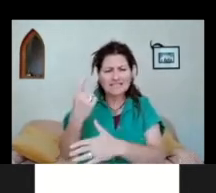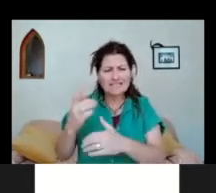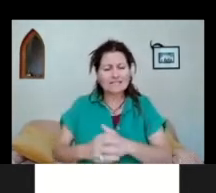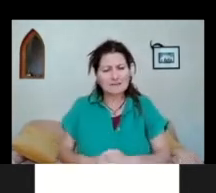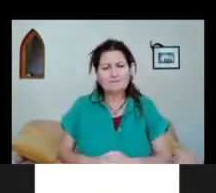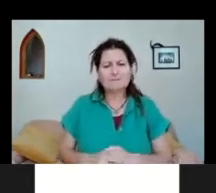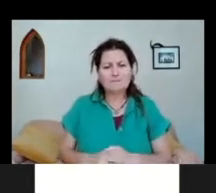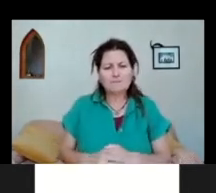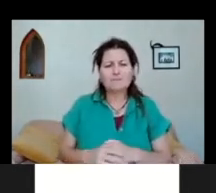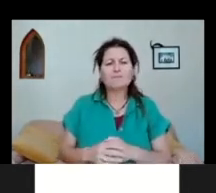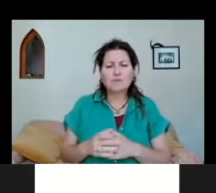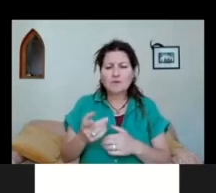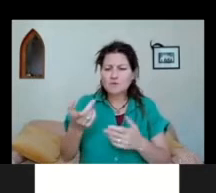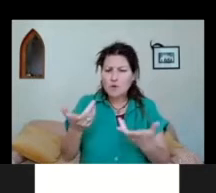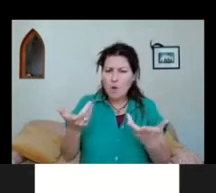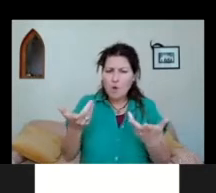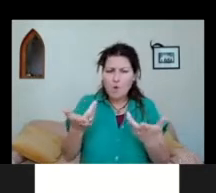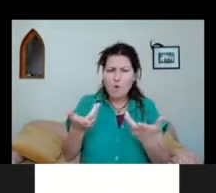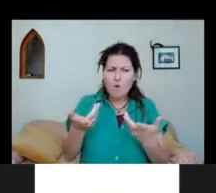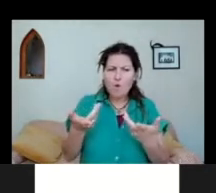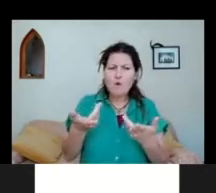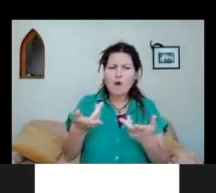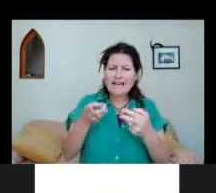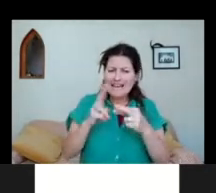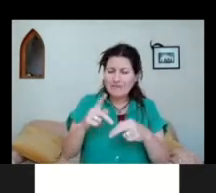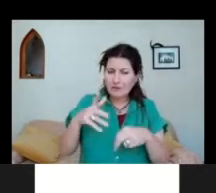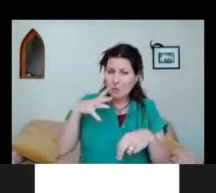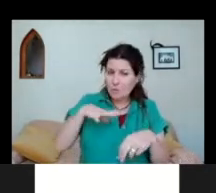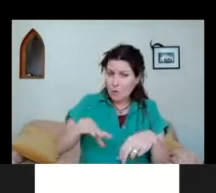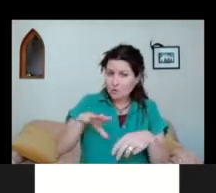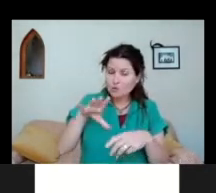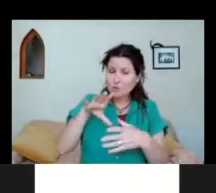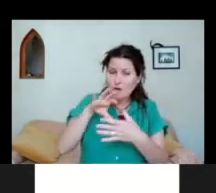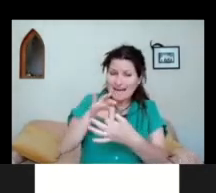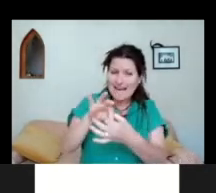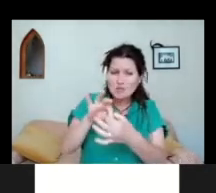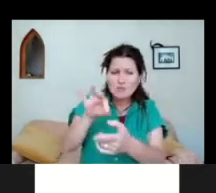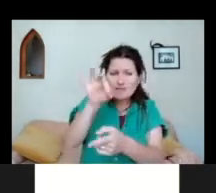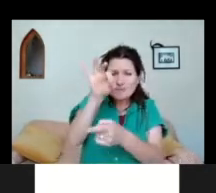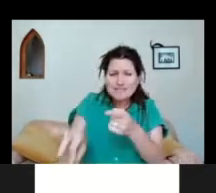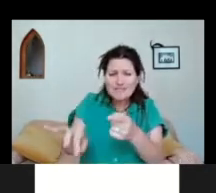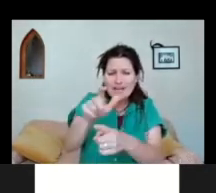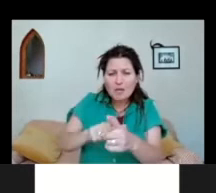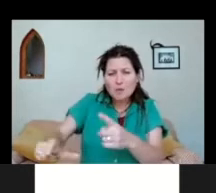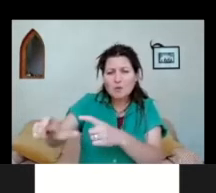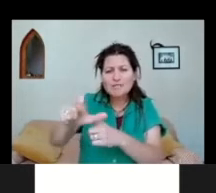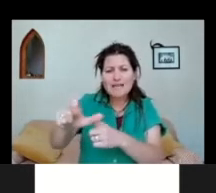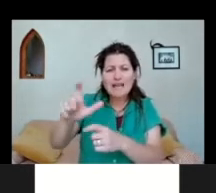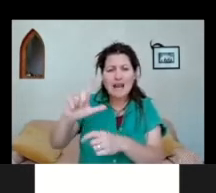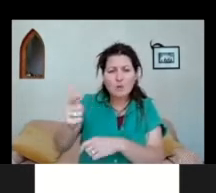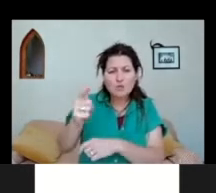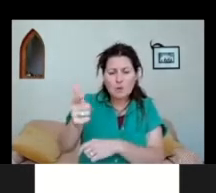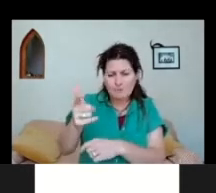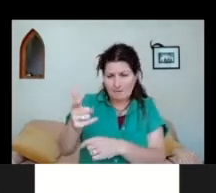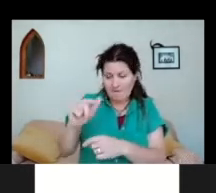the wish is to engage with specific communities in Lewisham, if the project is successful, then there's also